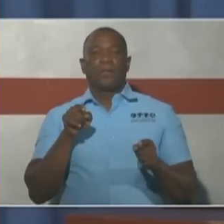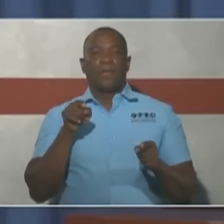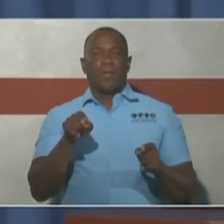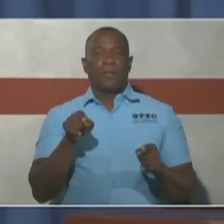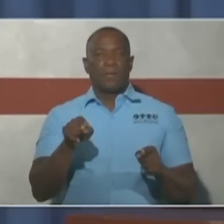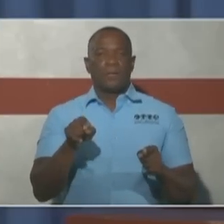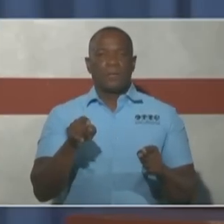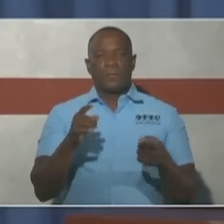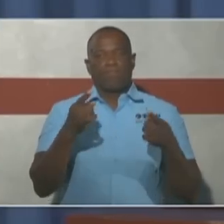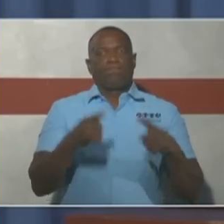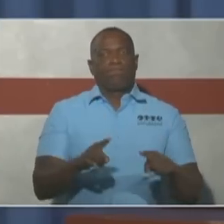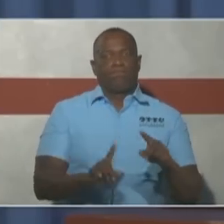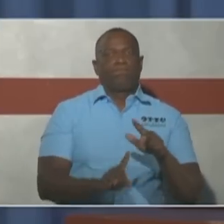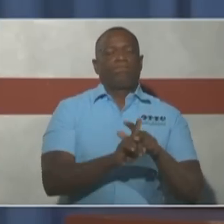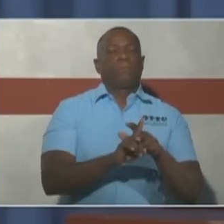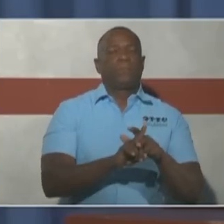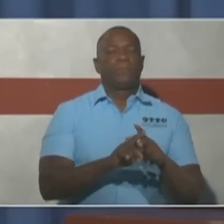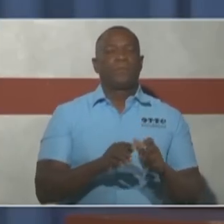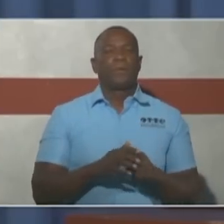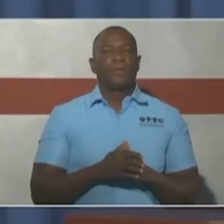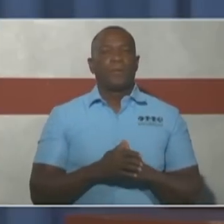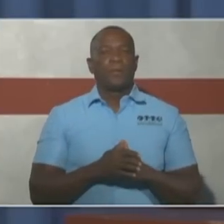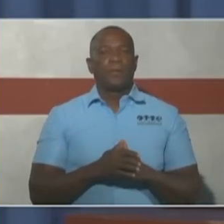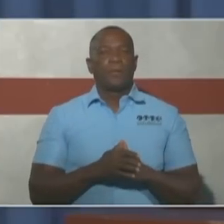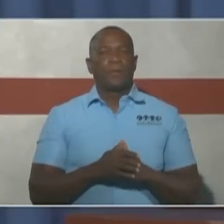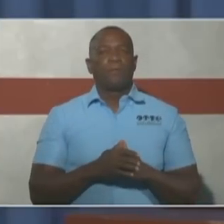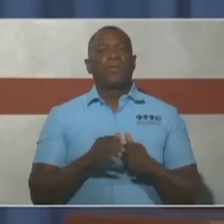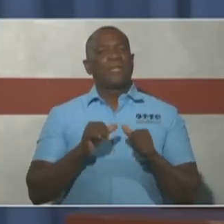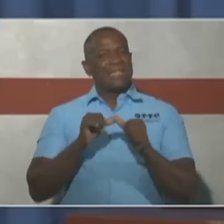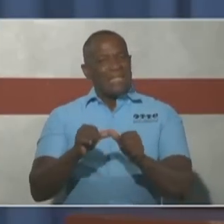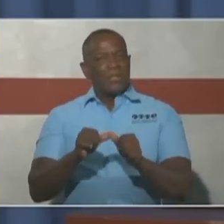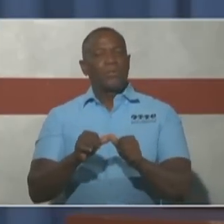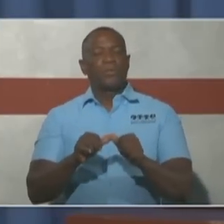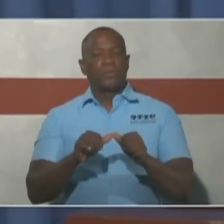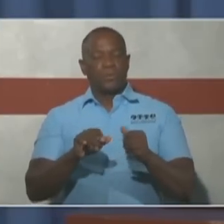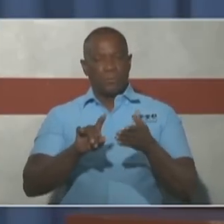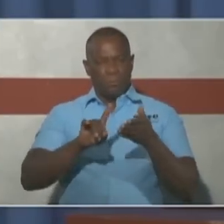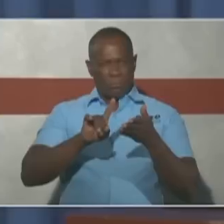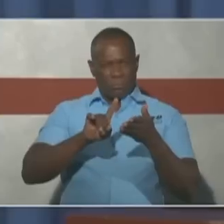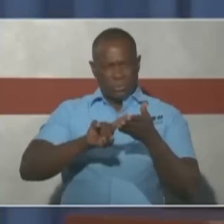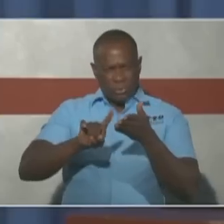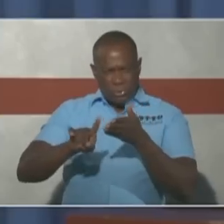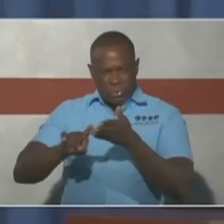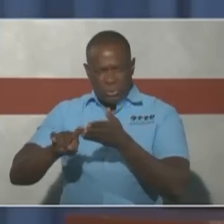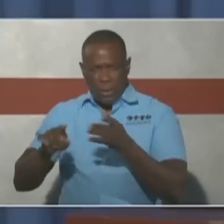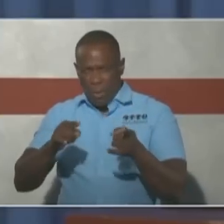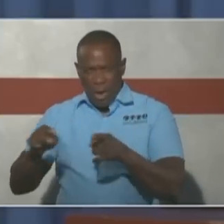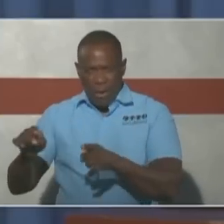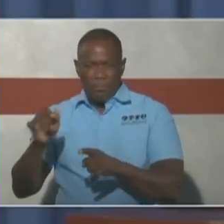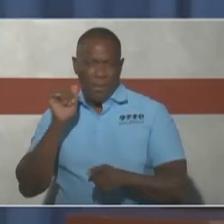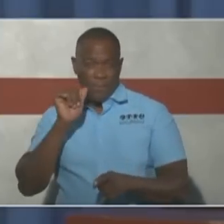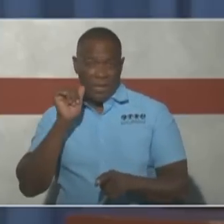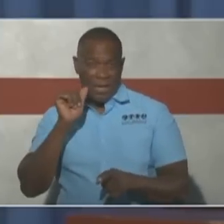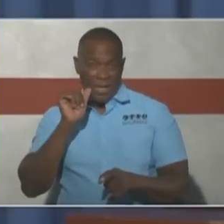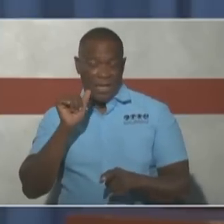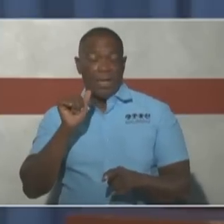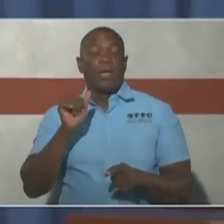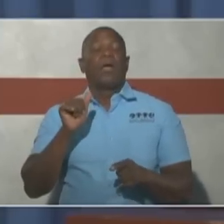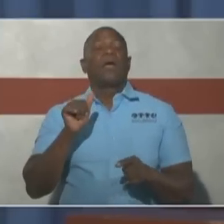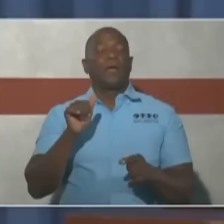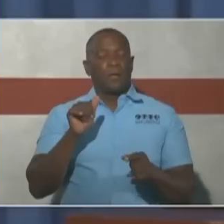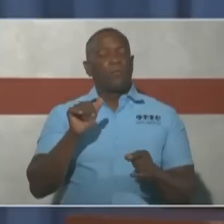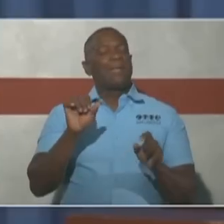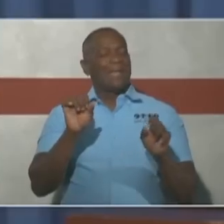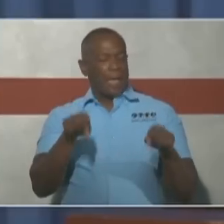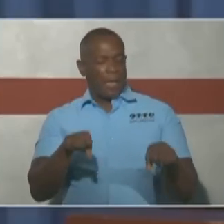are incidental and half are primary COVID-19 cases. Fourthly, the Ministry of Health continues to monitor